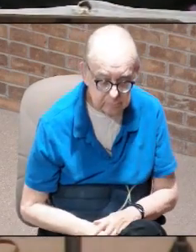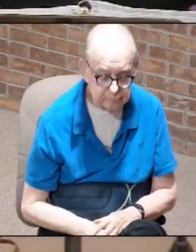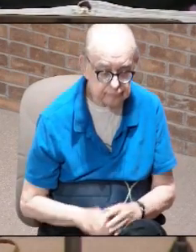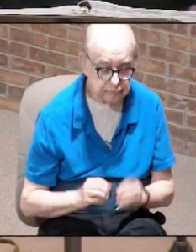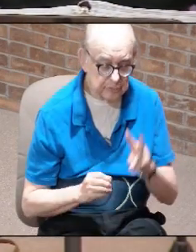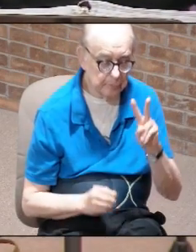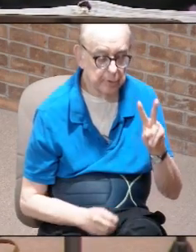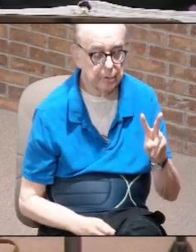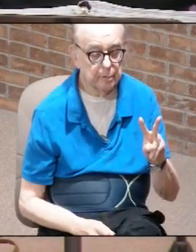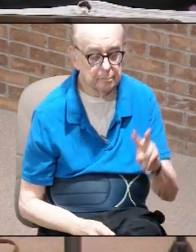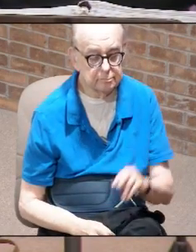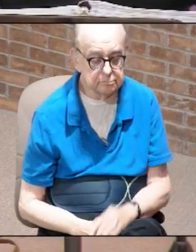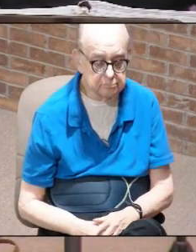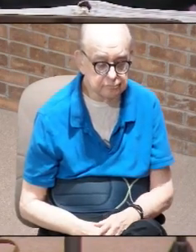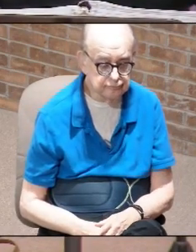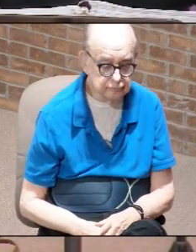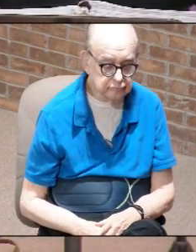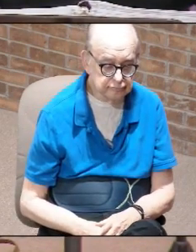Number two,